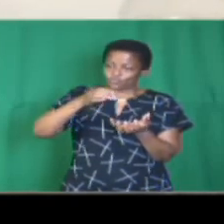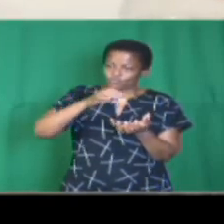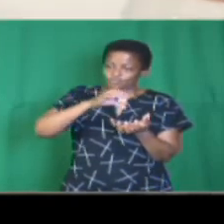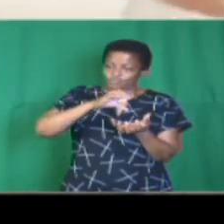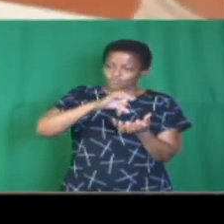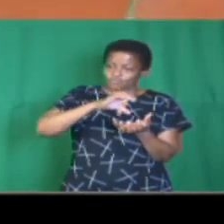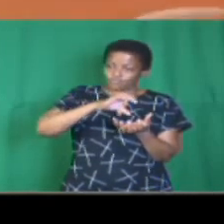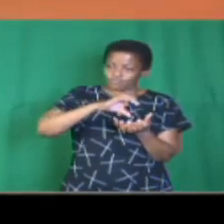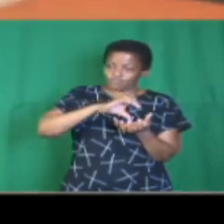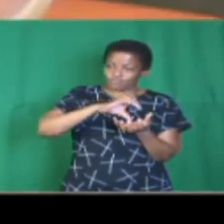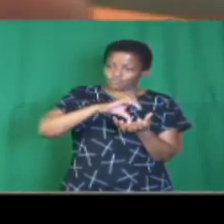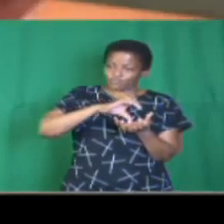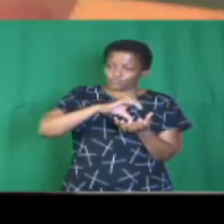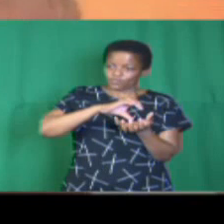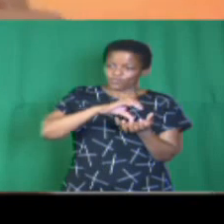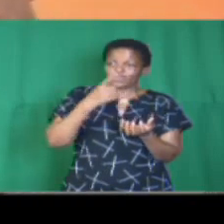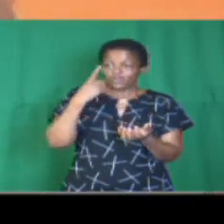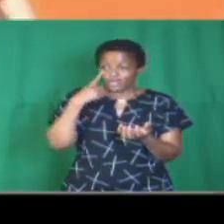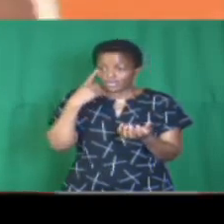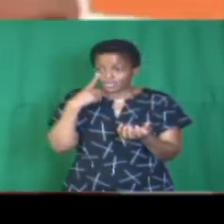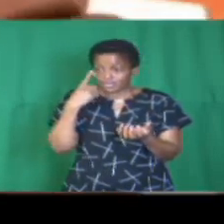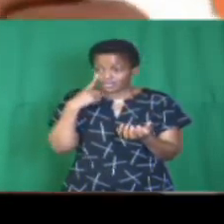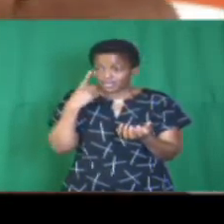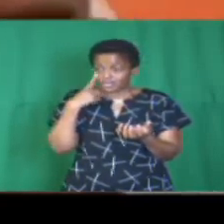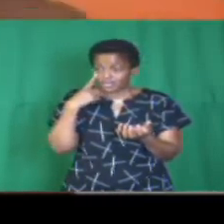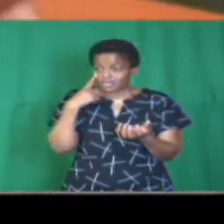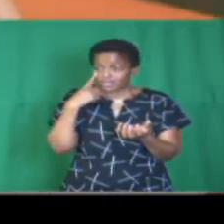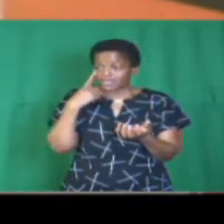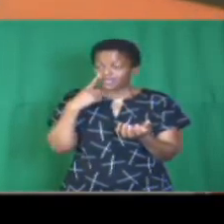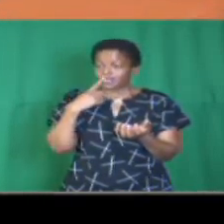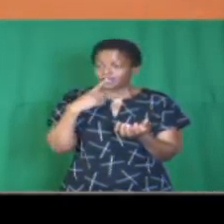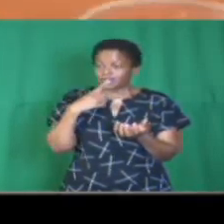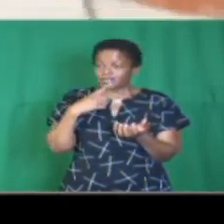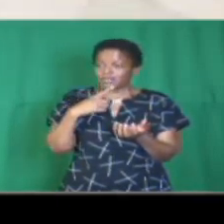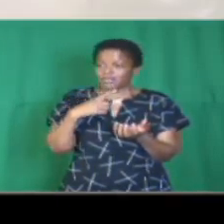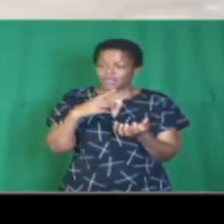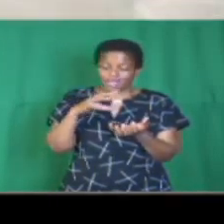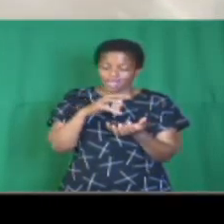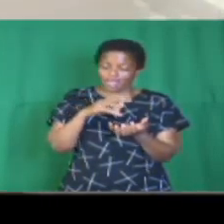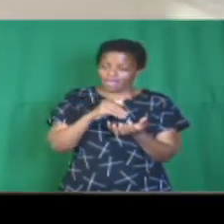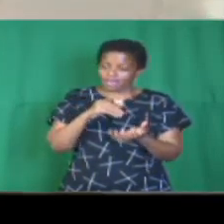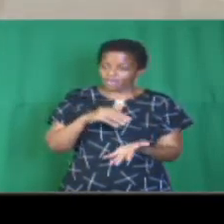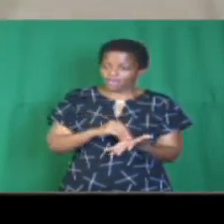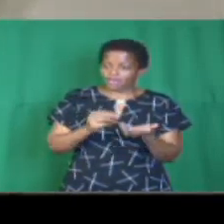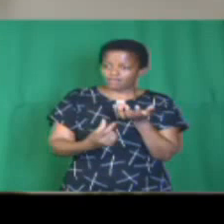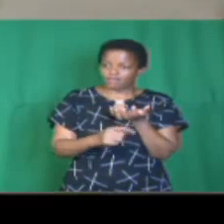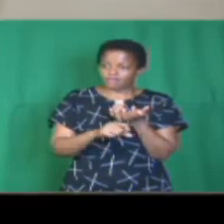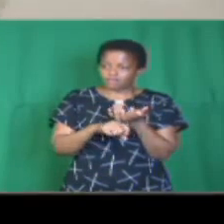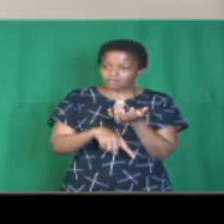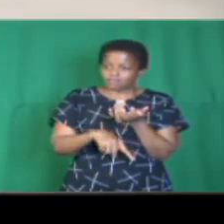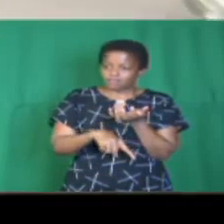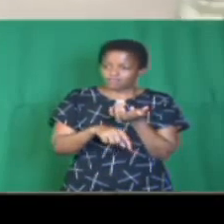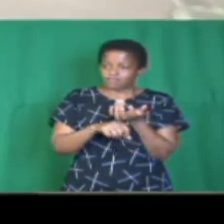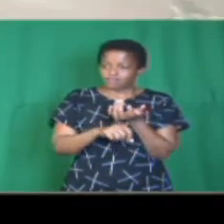Inside the filter funnel, there is the filter paper. Now I hope you have seen that there is a liquid that is dripping